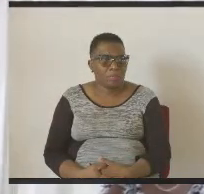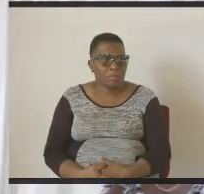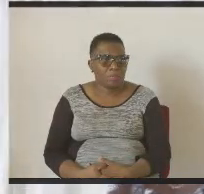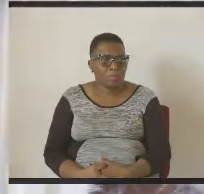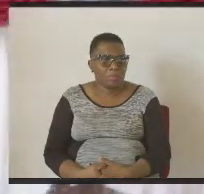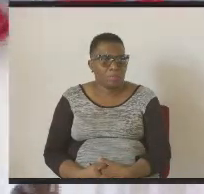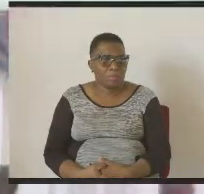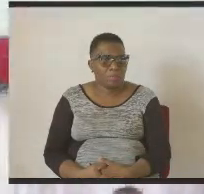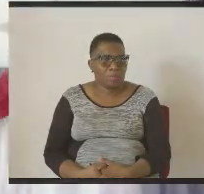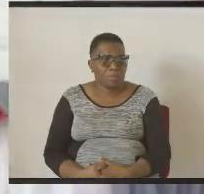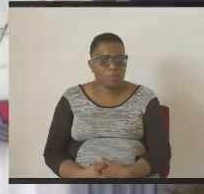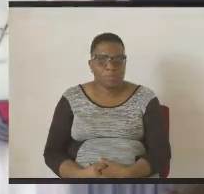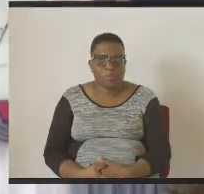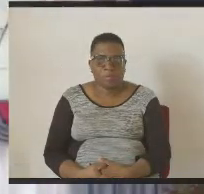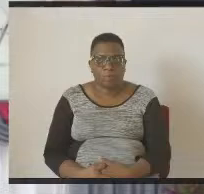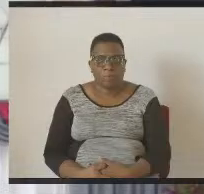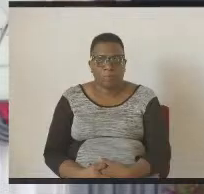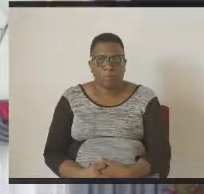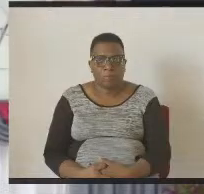Gonna take the song